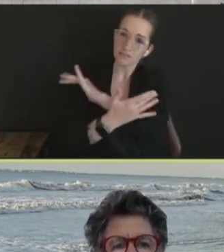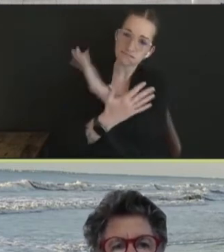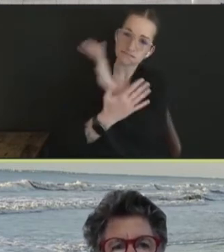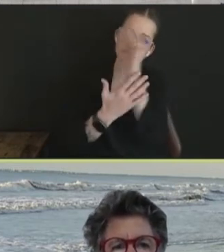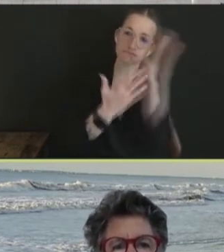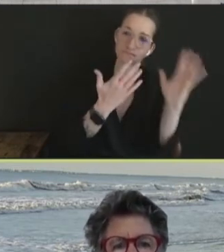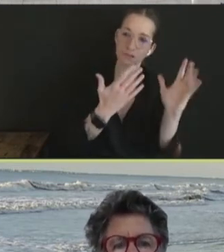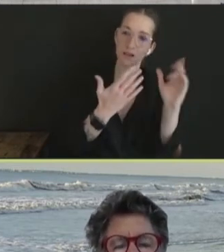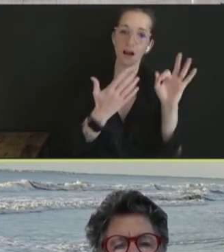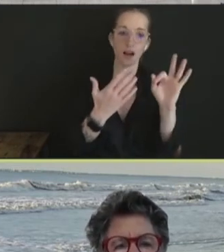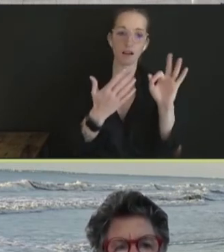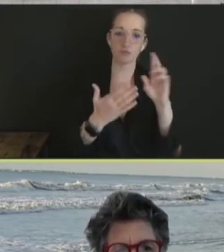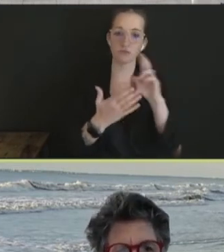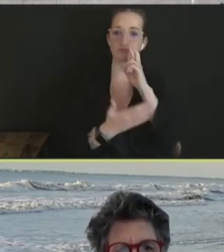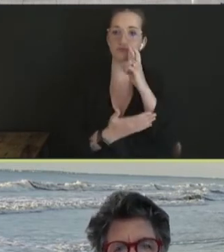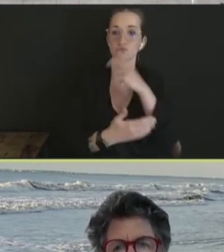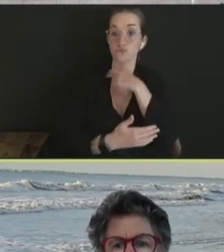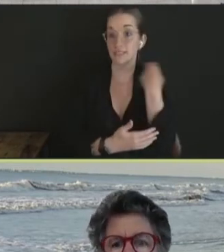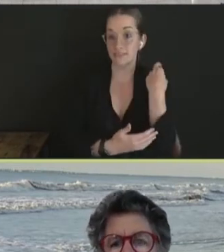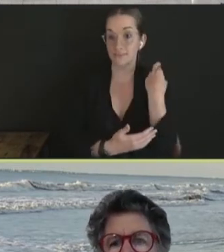slide.